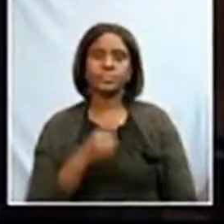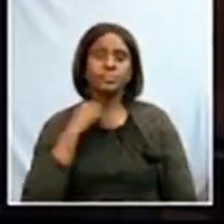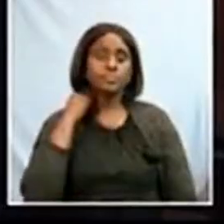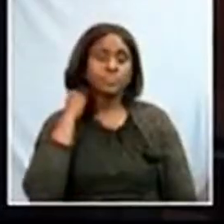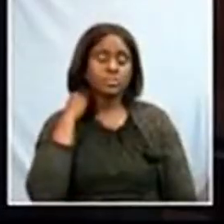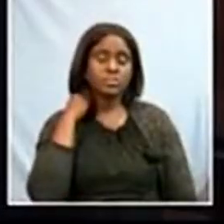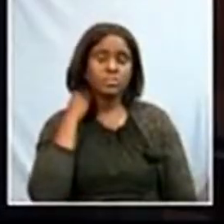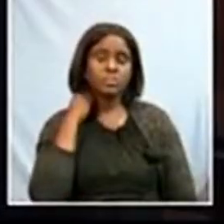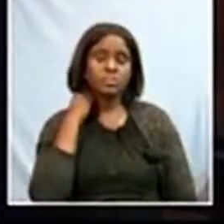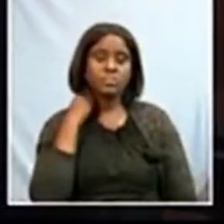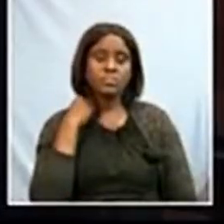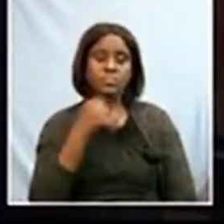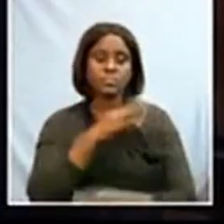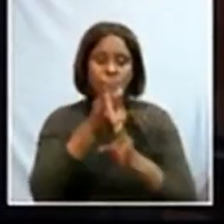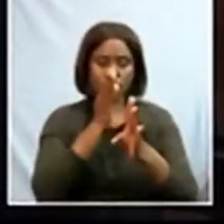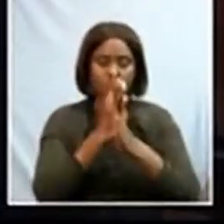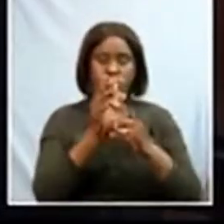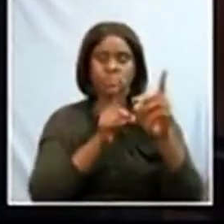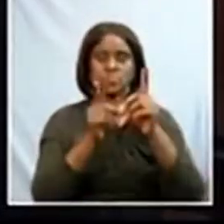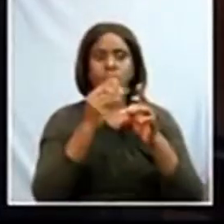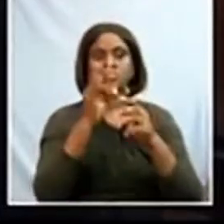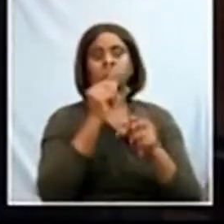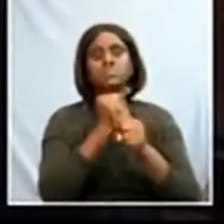You can take it to Director of Works,